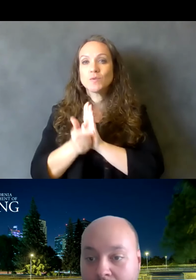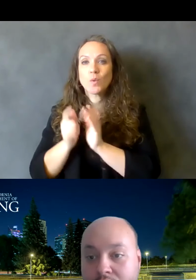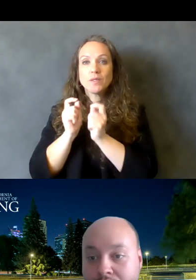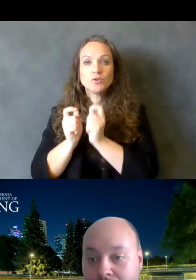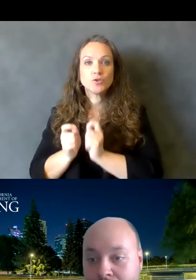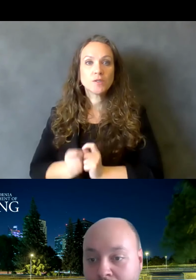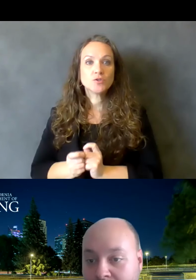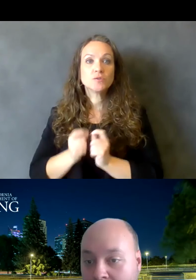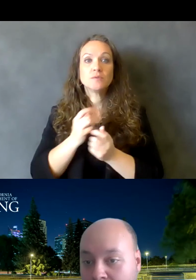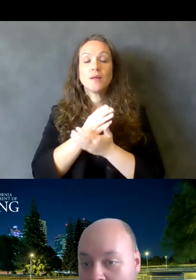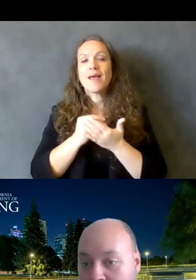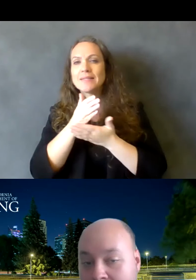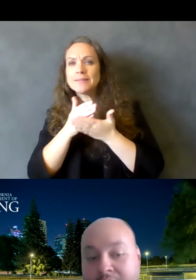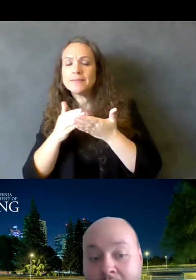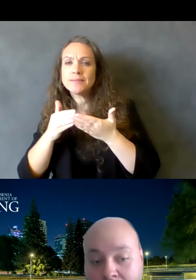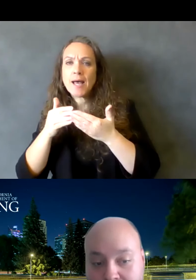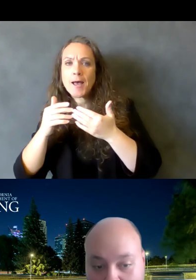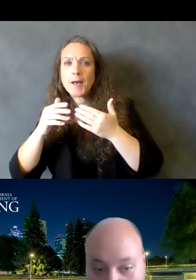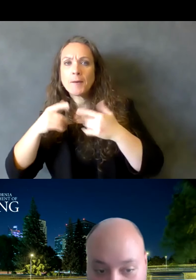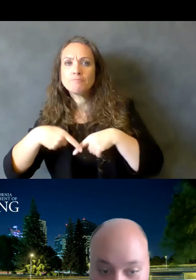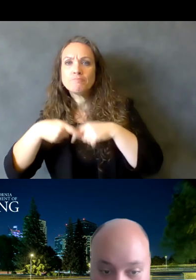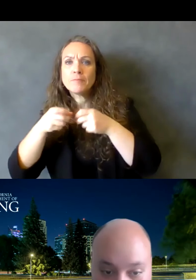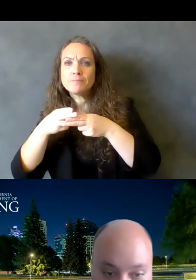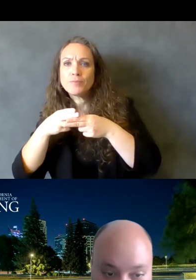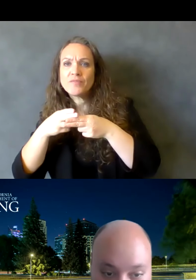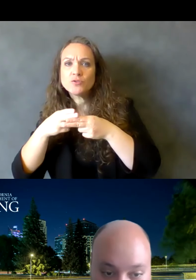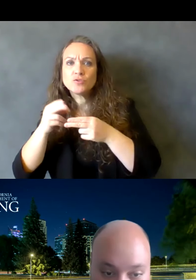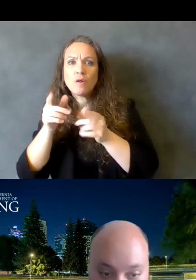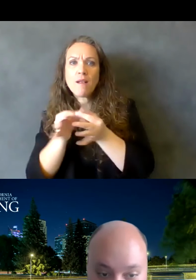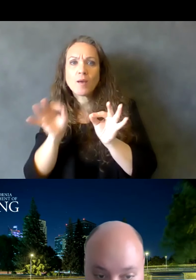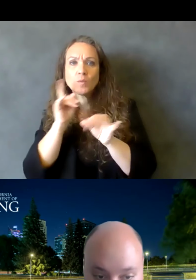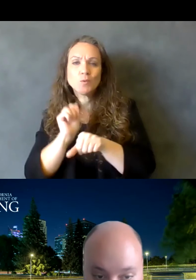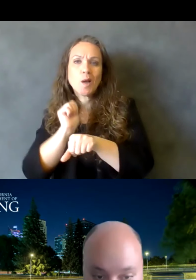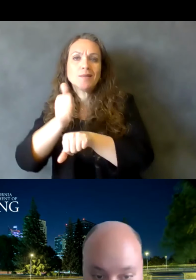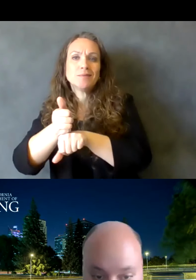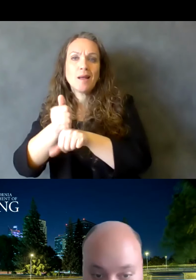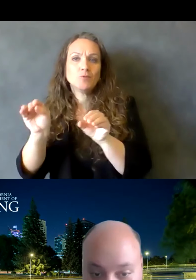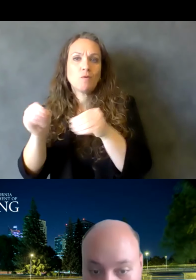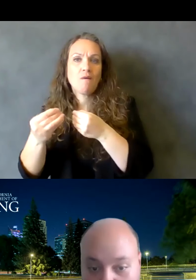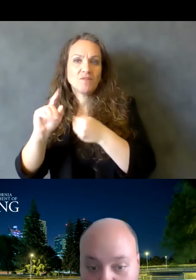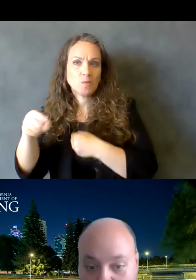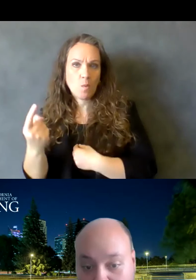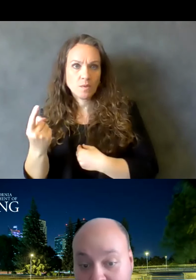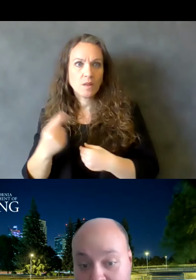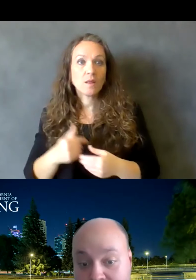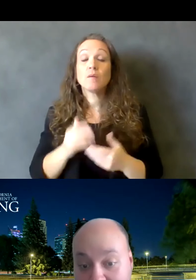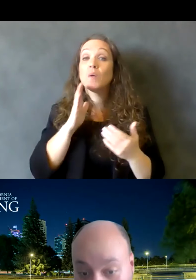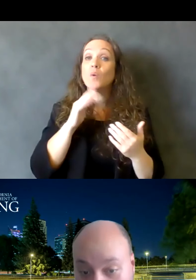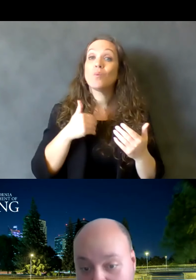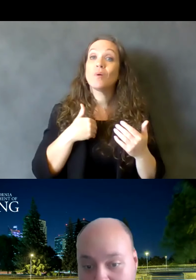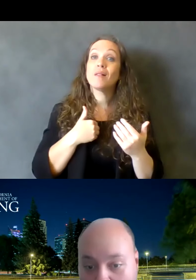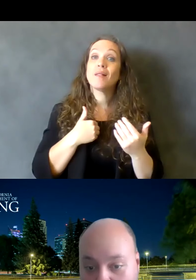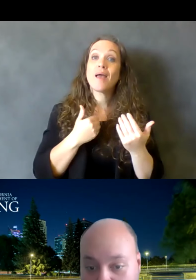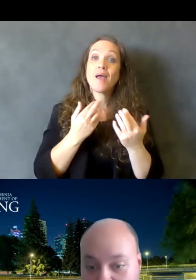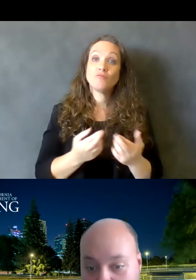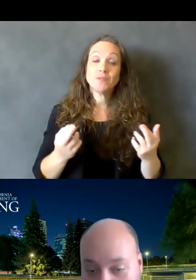provisional language to provide authority and establish the office. This proposal will provide the department with resources to